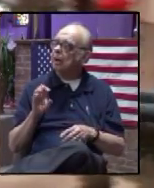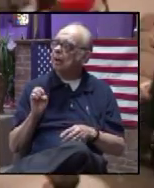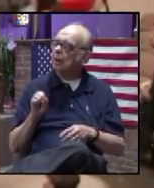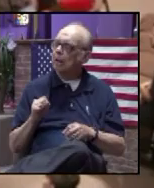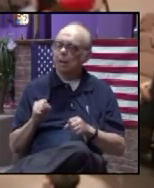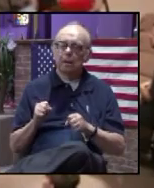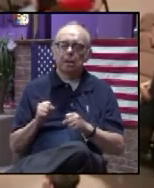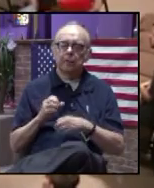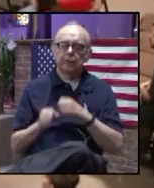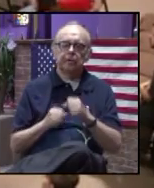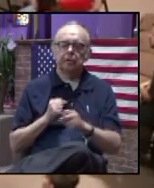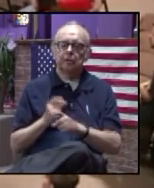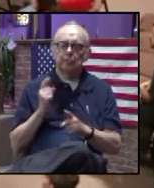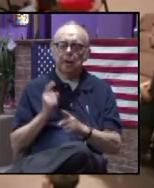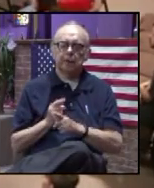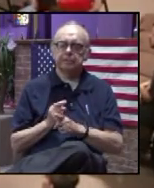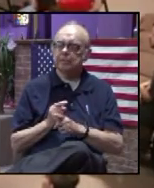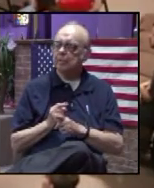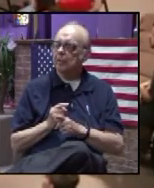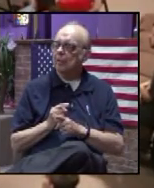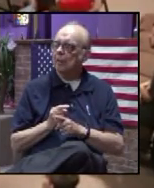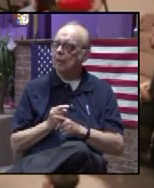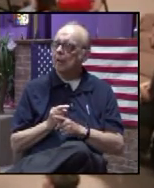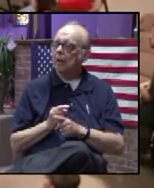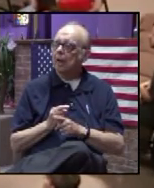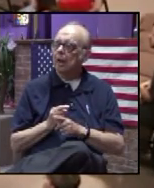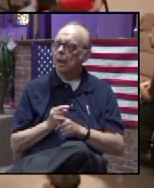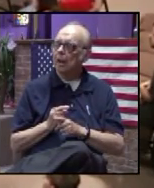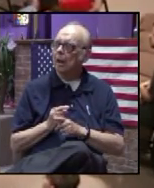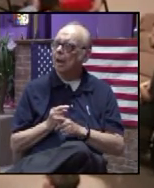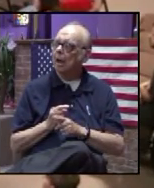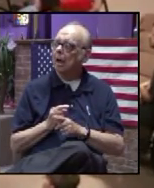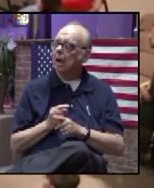this year, right? Yes. Okay.